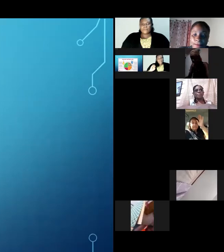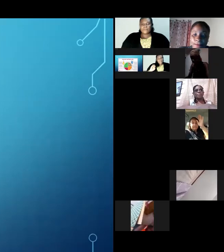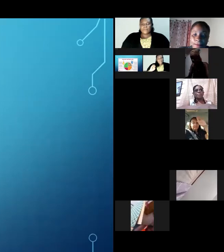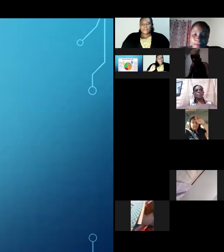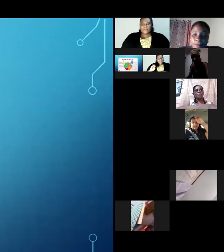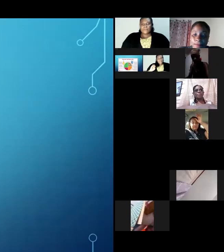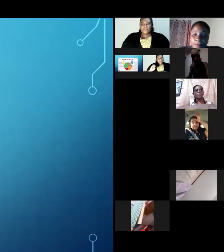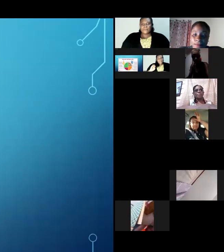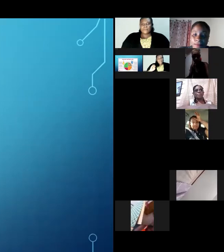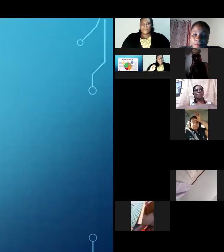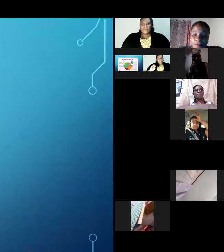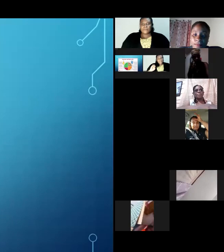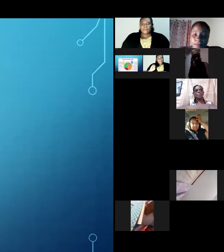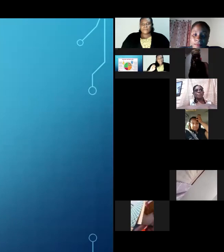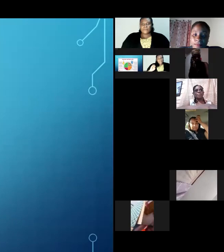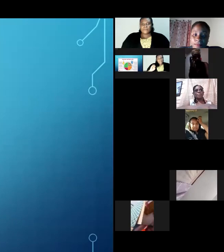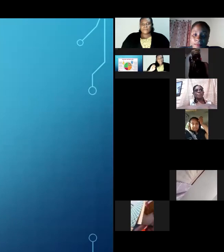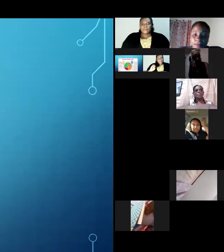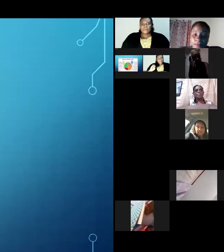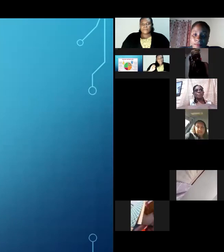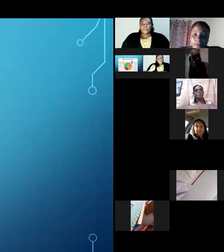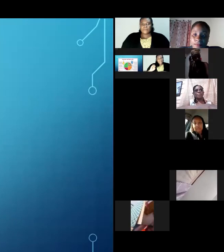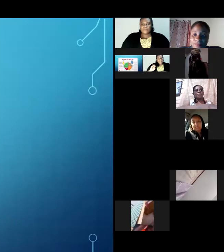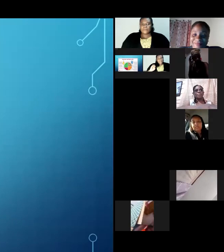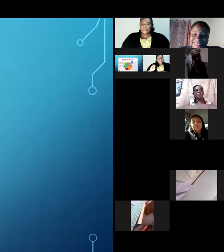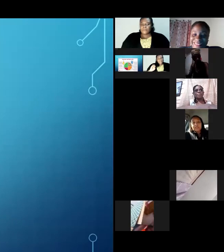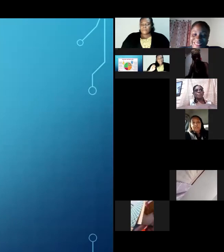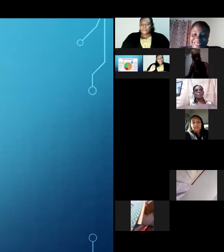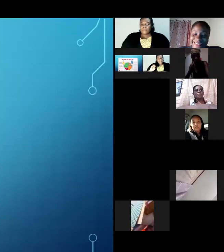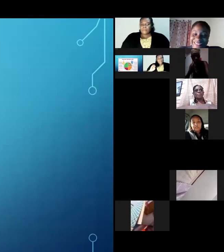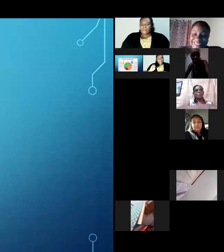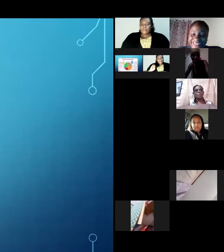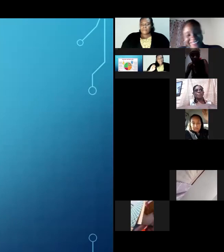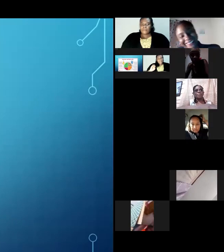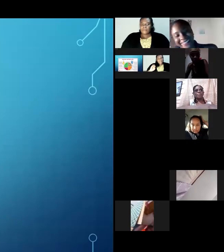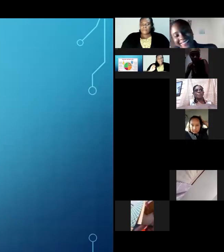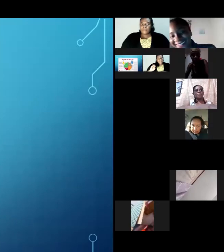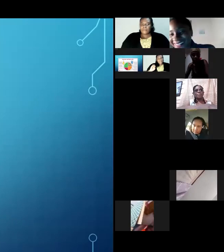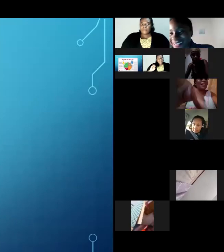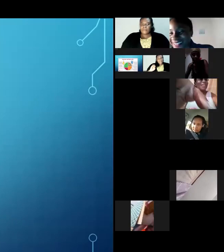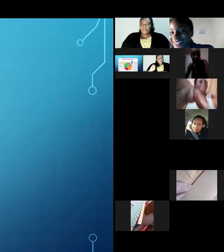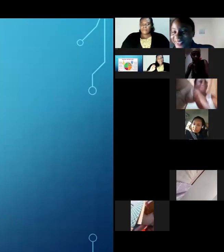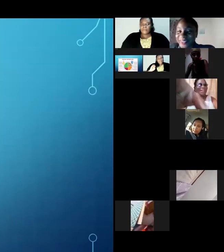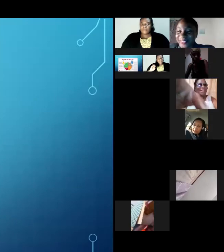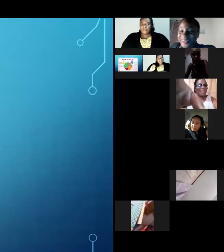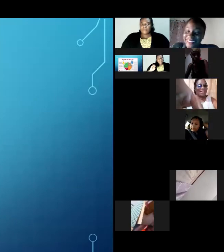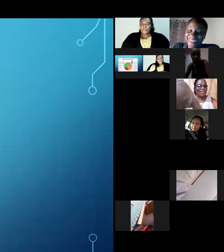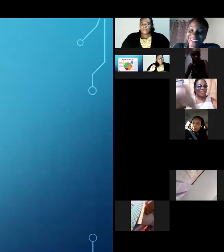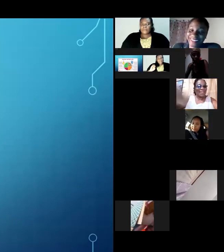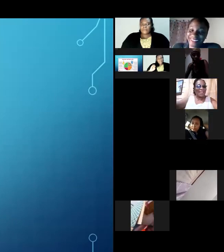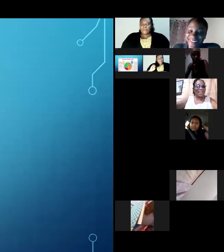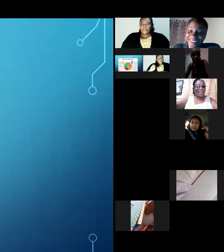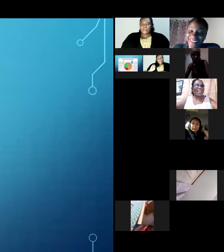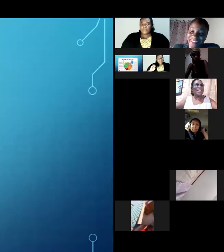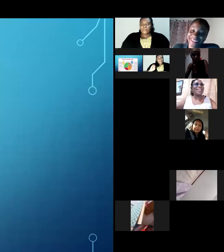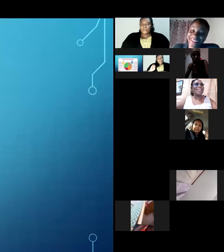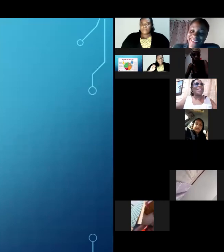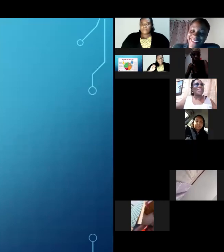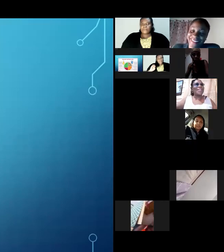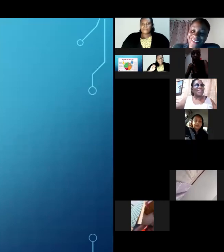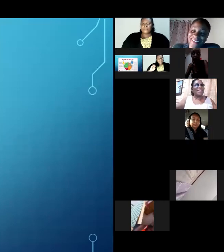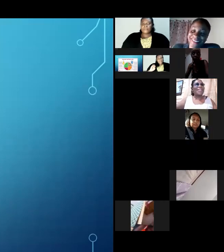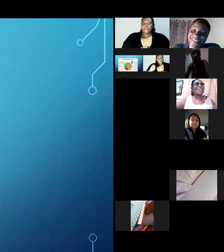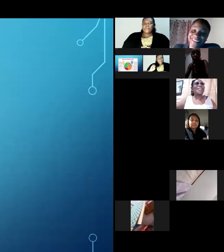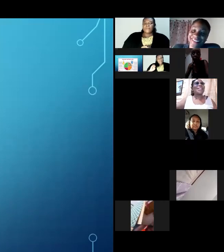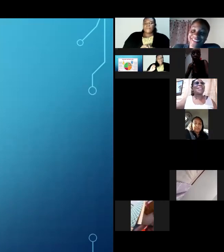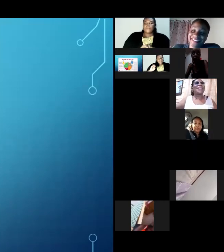So great presentation, Dr. Jordan. This is Belgrave King speaking. My question to you, my